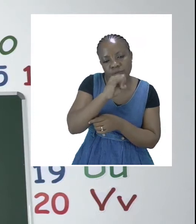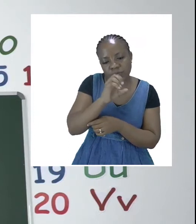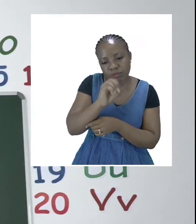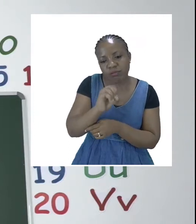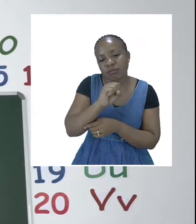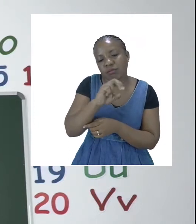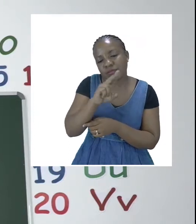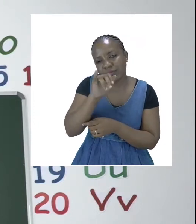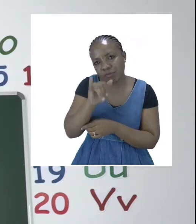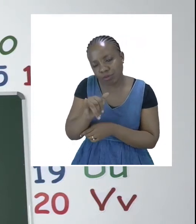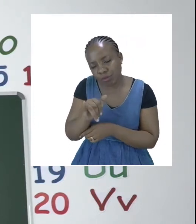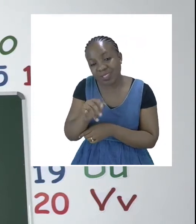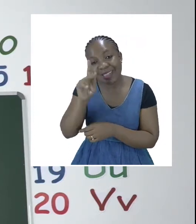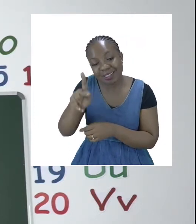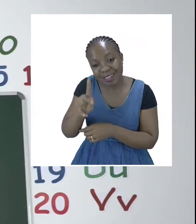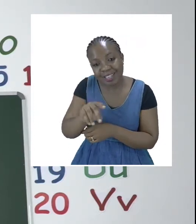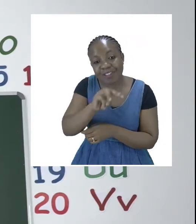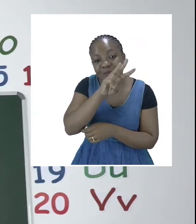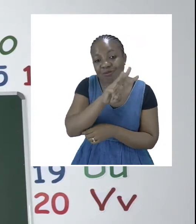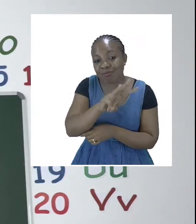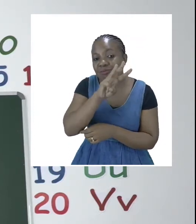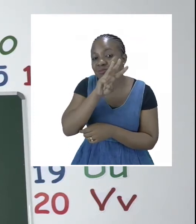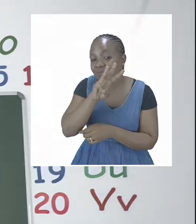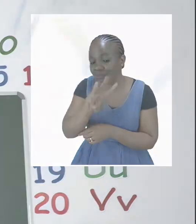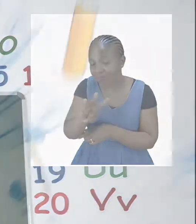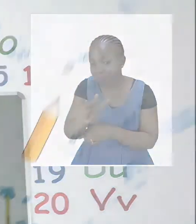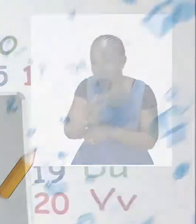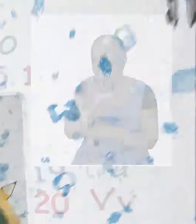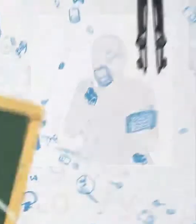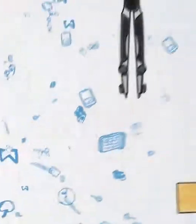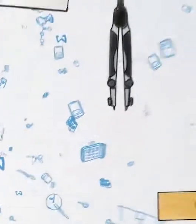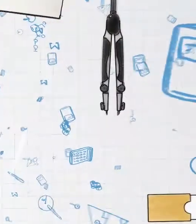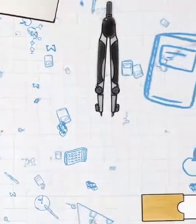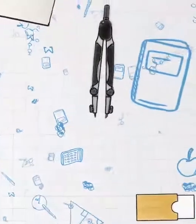our website, Zoshi Online.